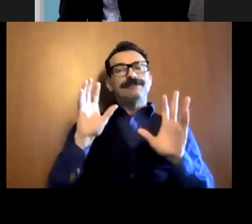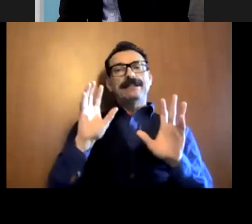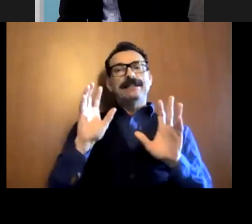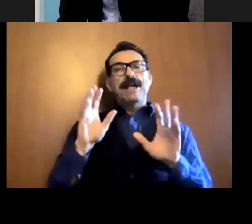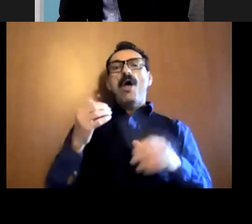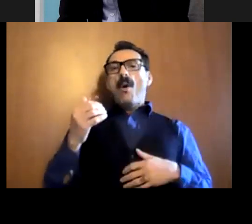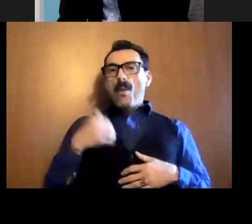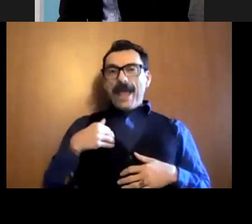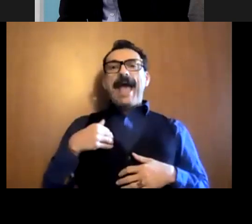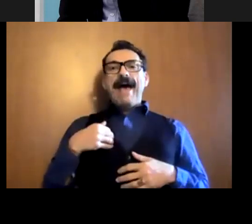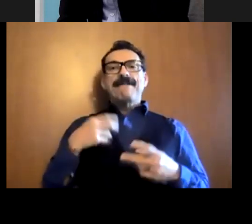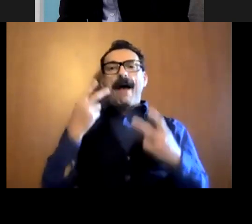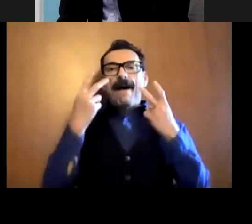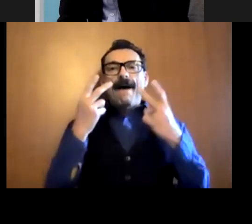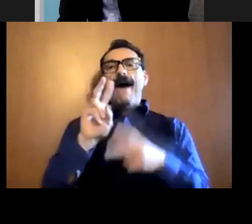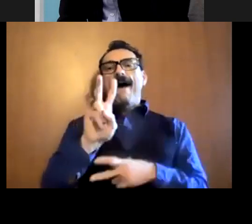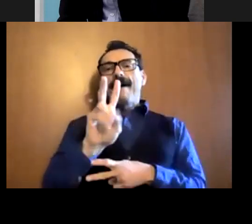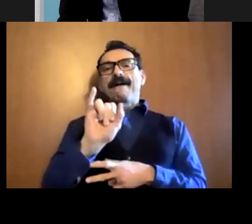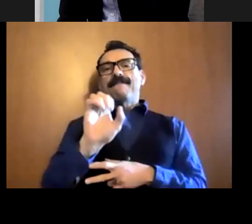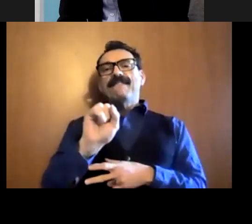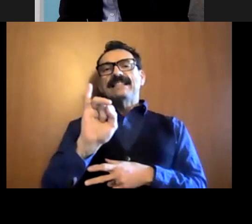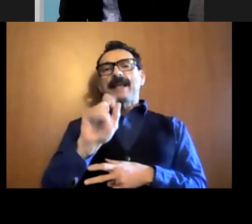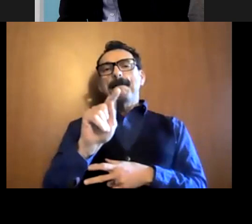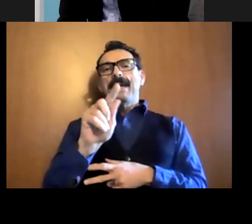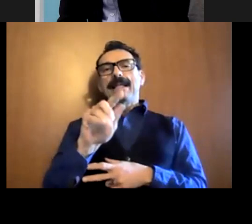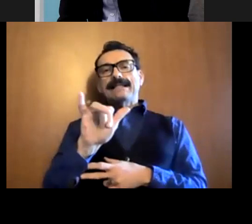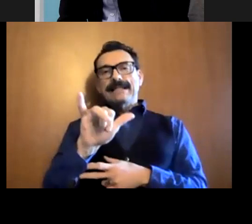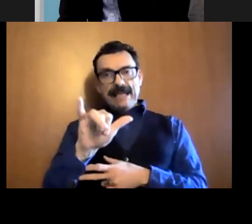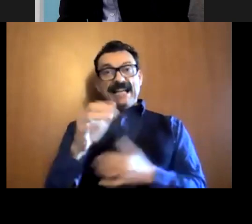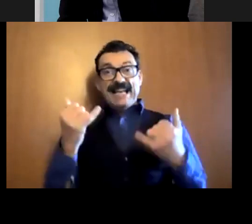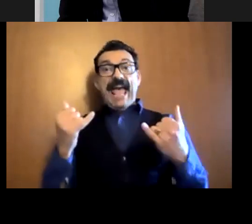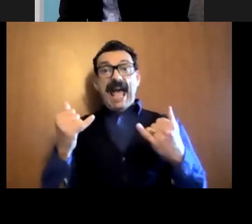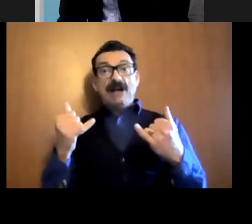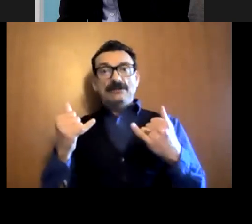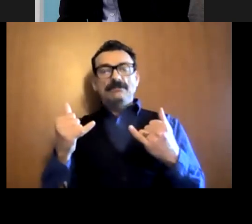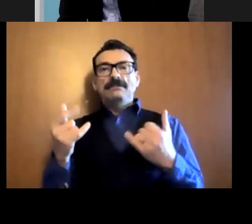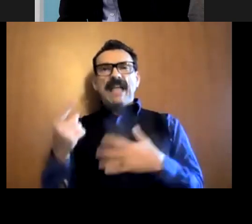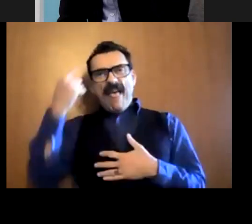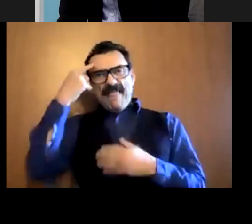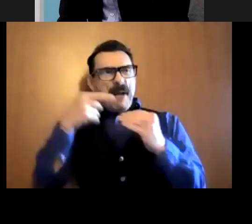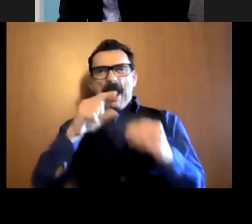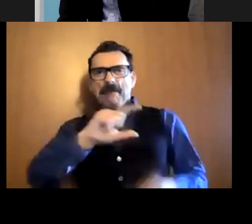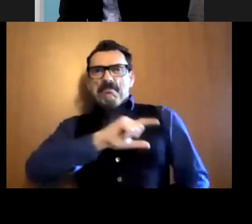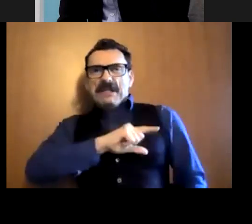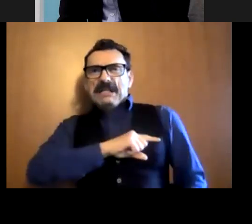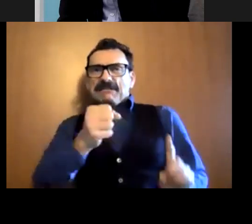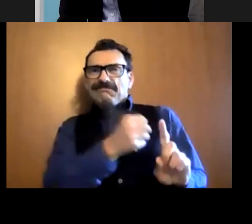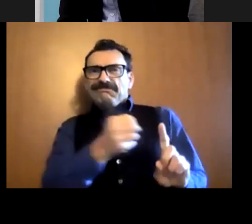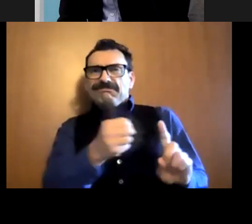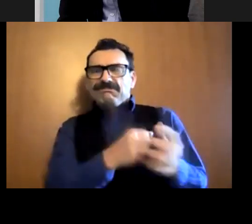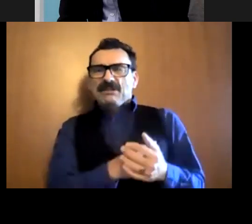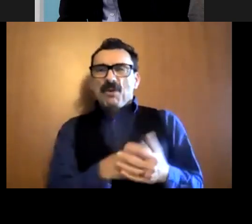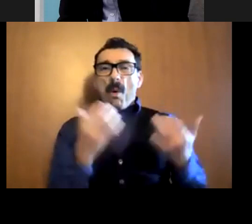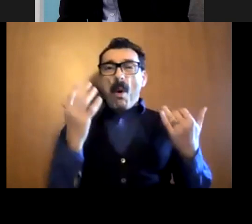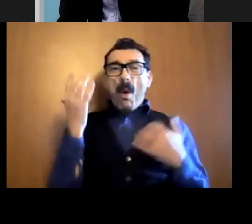right? Like, this used to happen with police brutality for the entire history of this country, even worse, right? The only reason it's come to light is